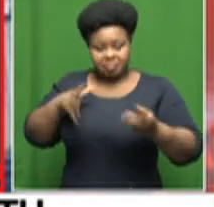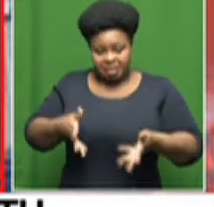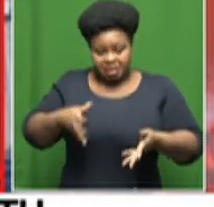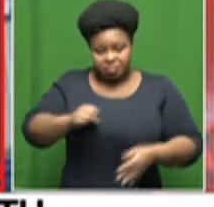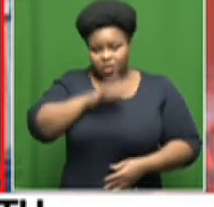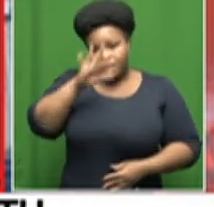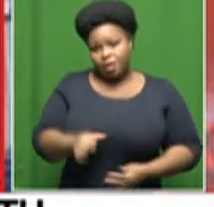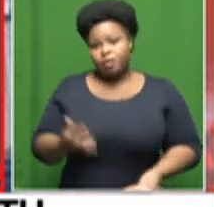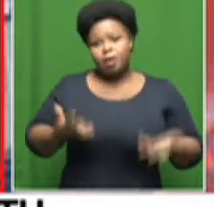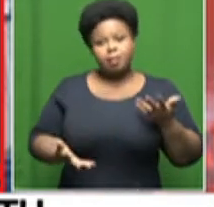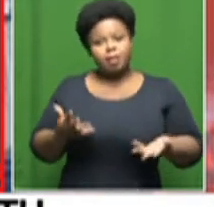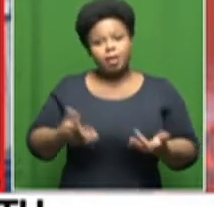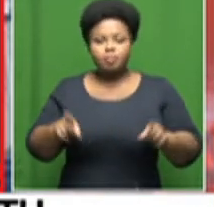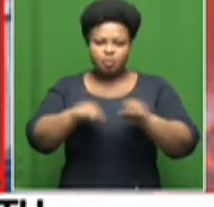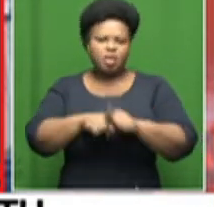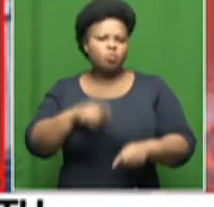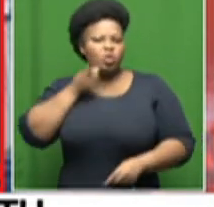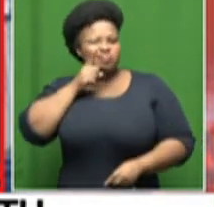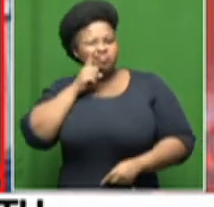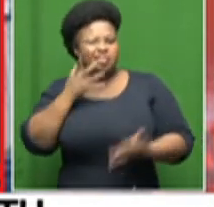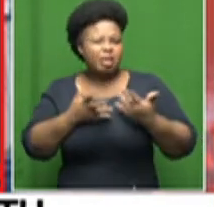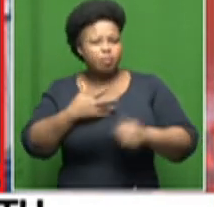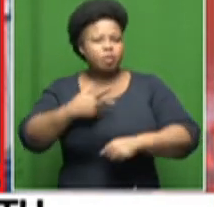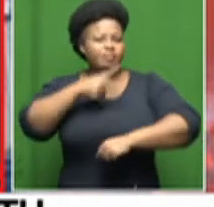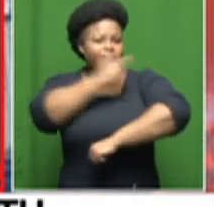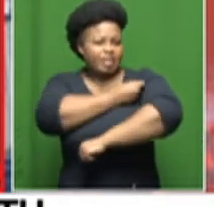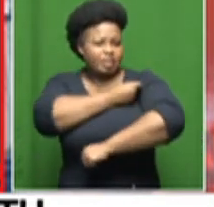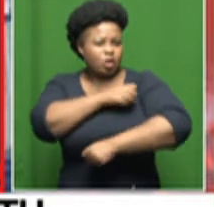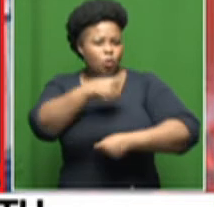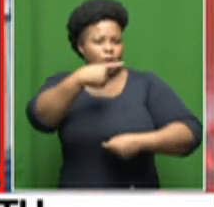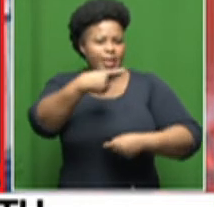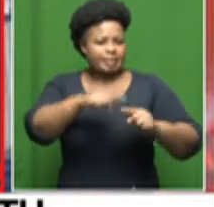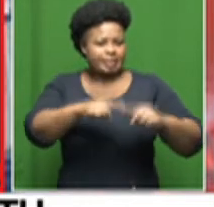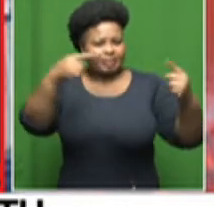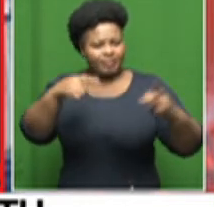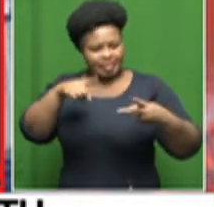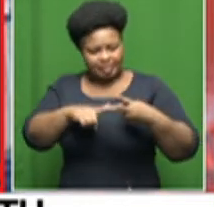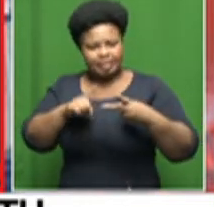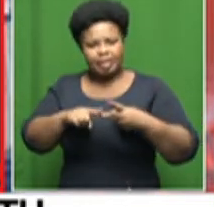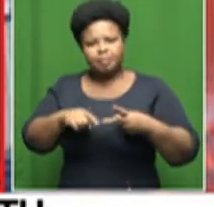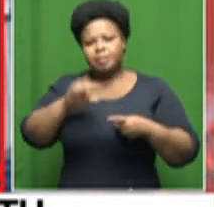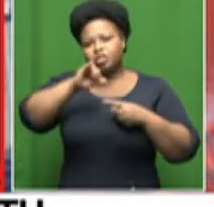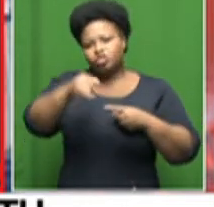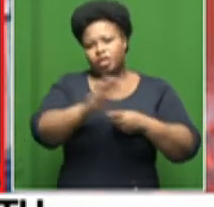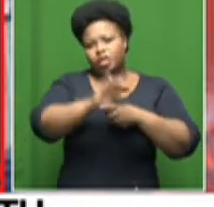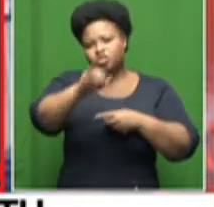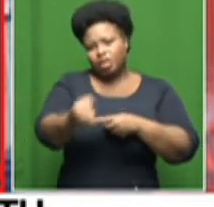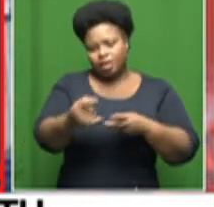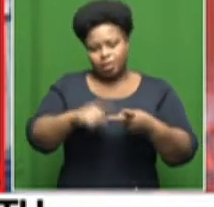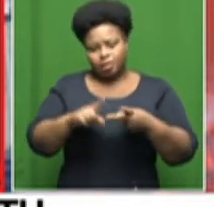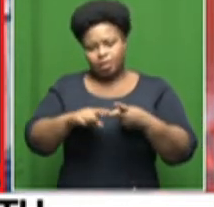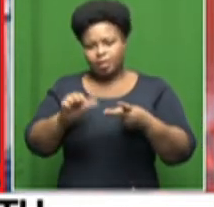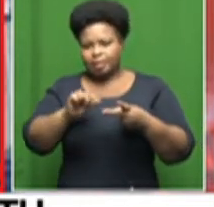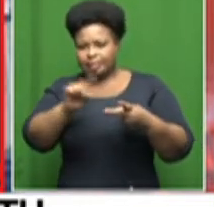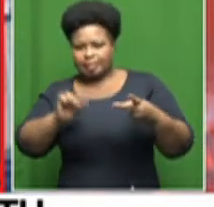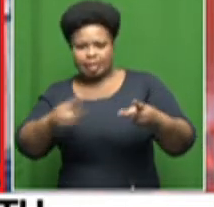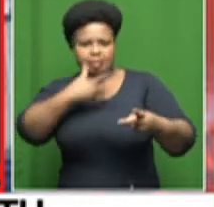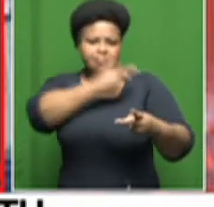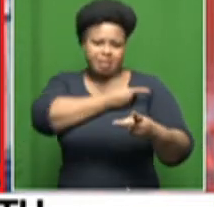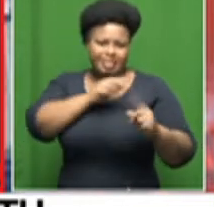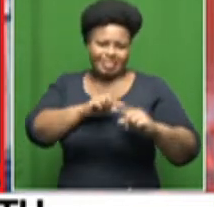Africa, that we also explore the interchangeability of vaccines, including possibly the J&J and AstraZeneca vaccine. The